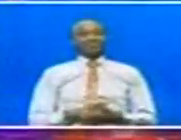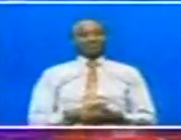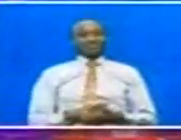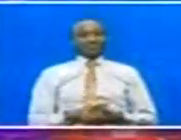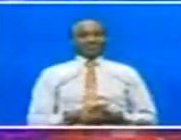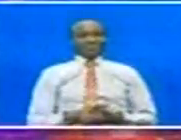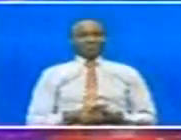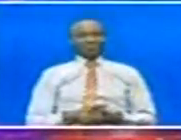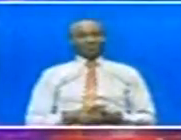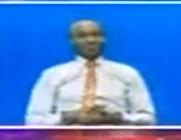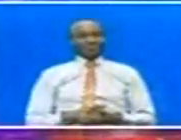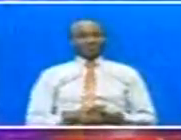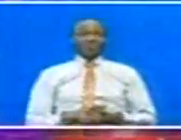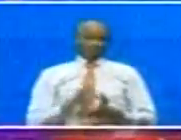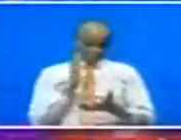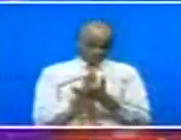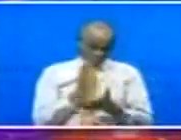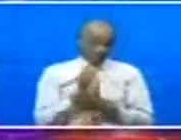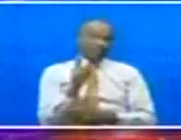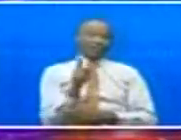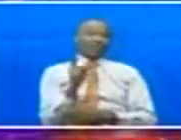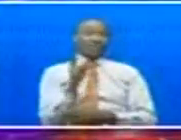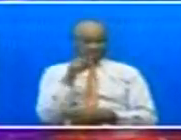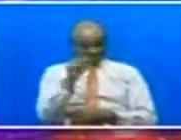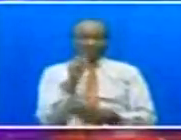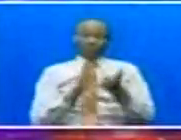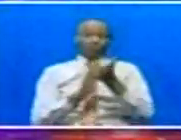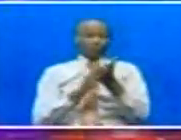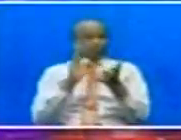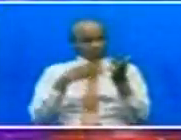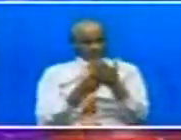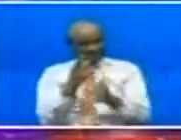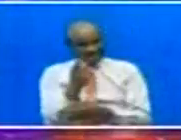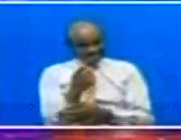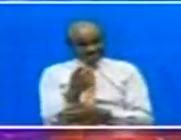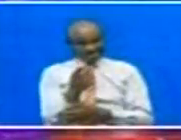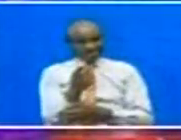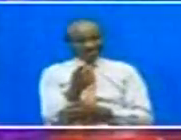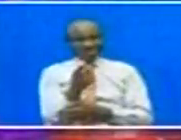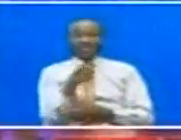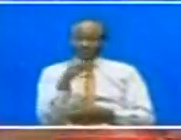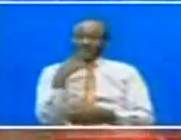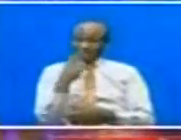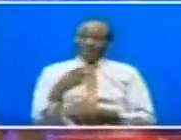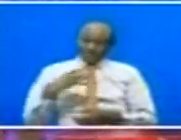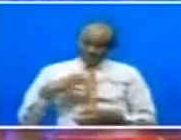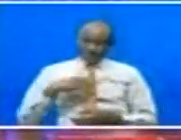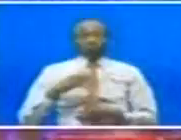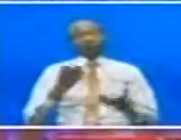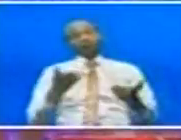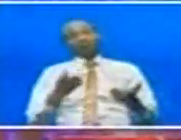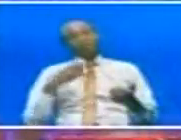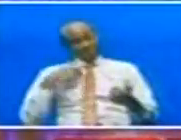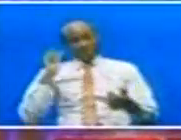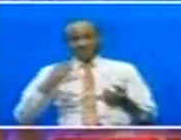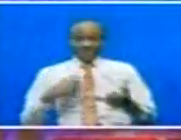yes. So obviously, that's one of the things that they're proposing, that people must be issued with identity cards, and so